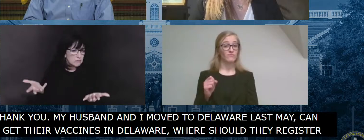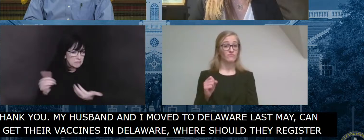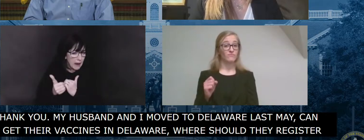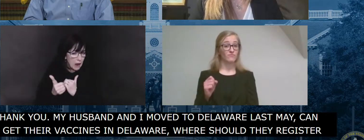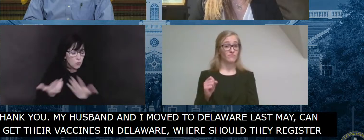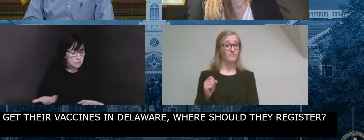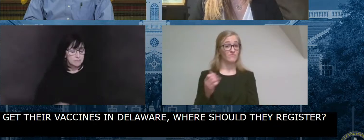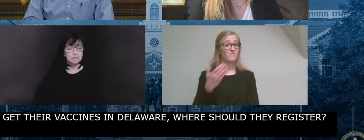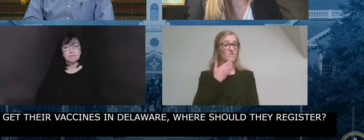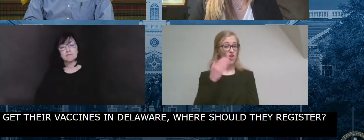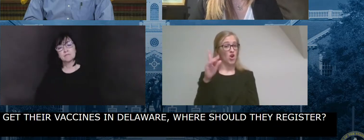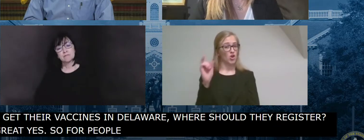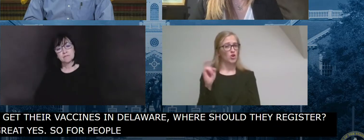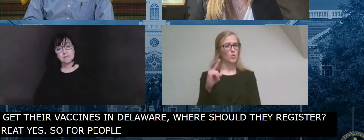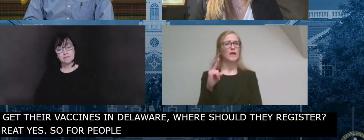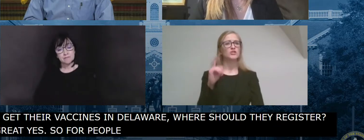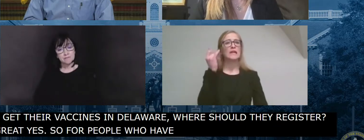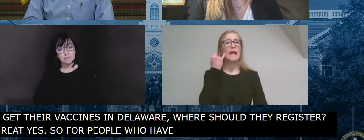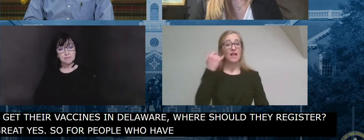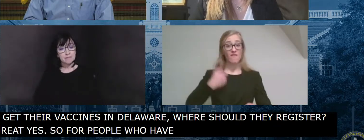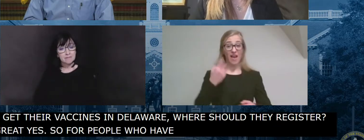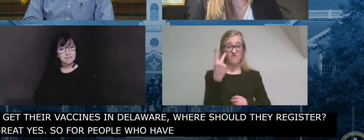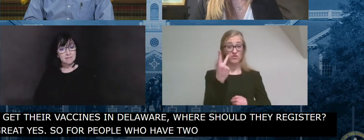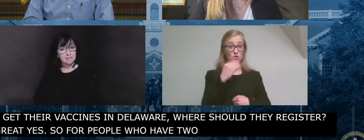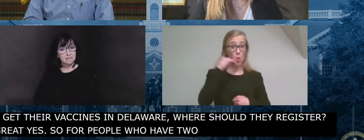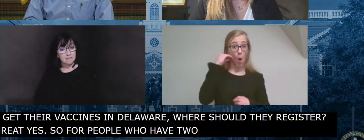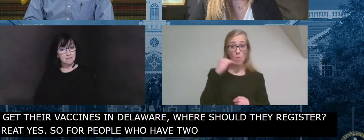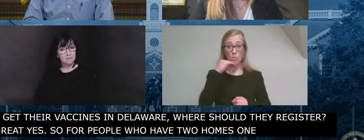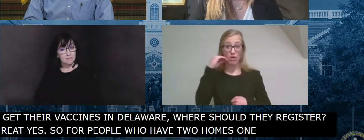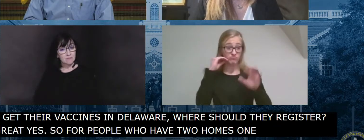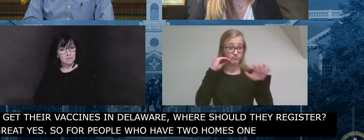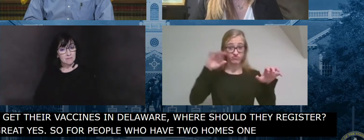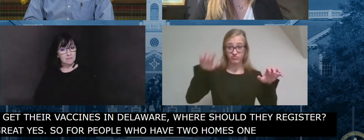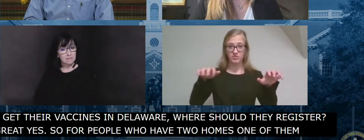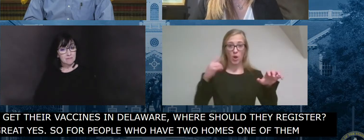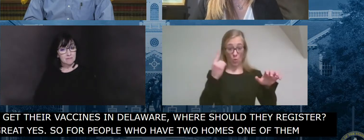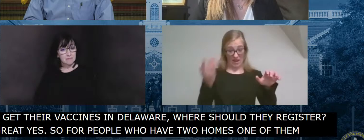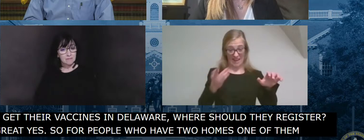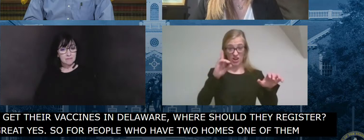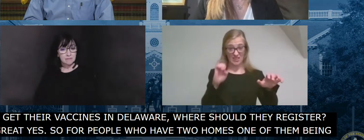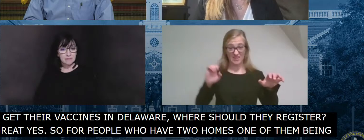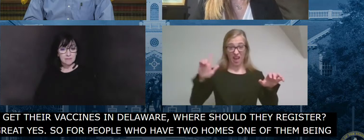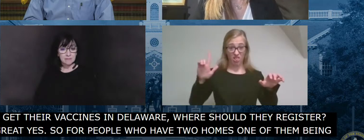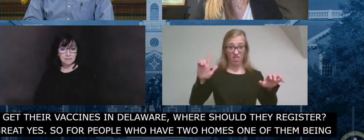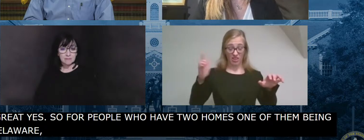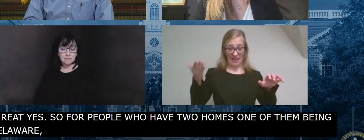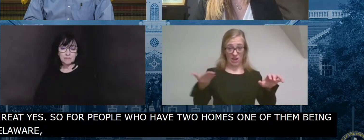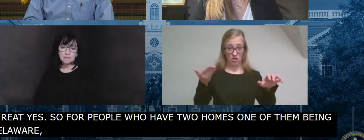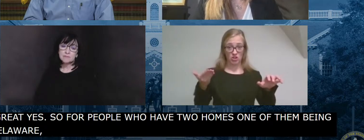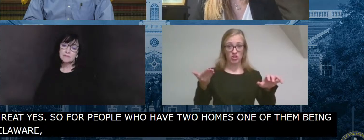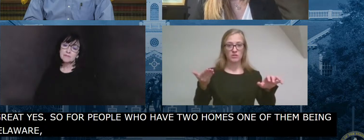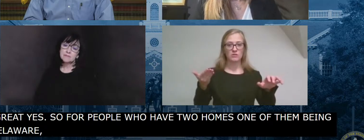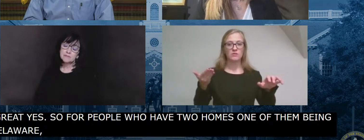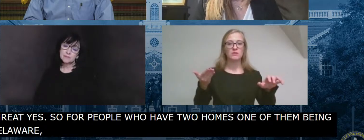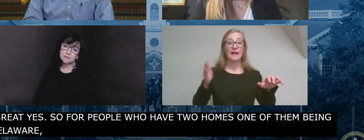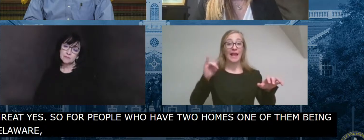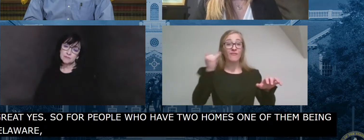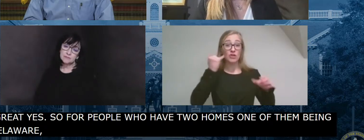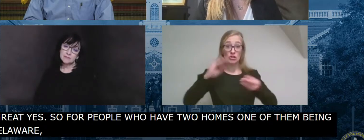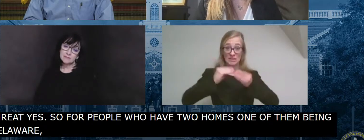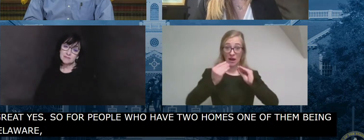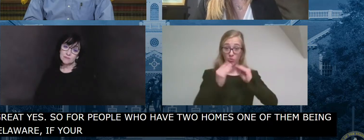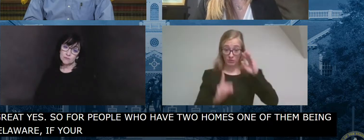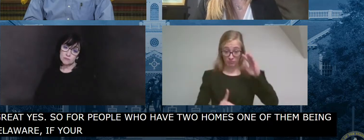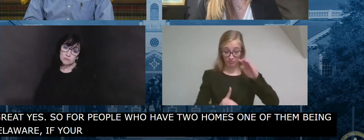who have two homes, one of them being in Delaware, if your number comes up